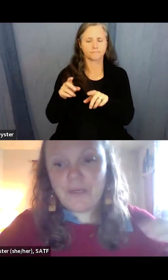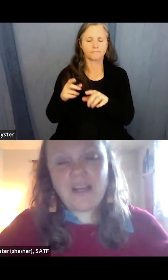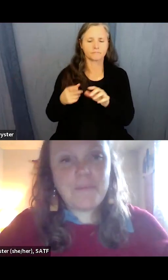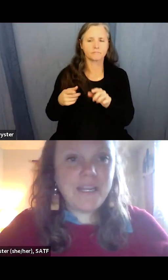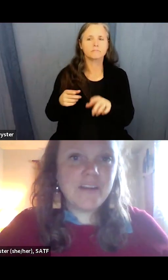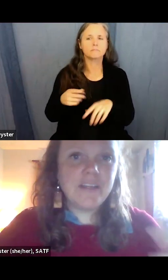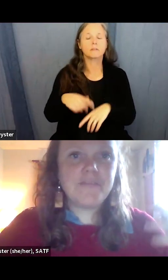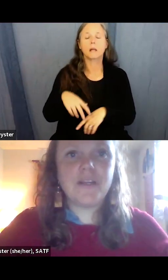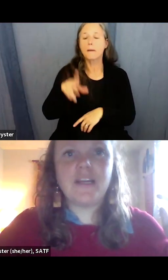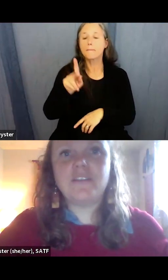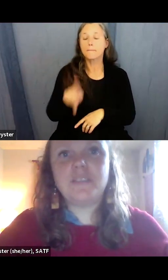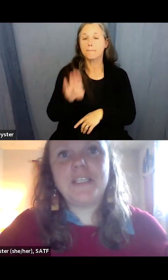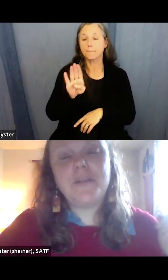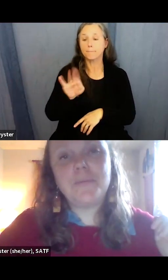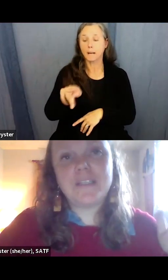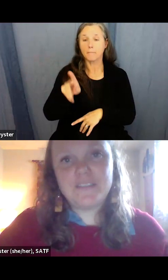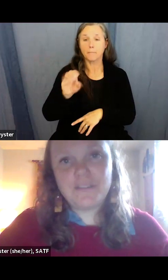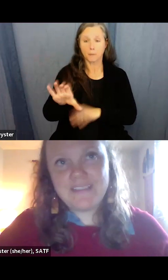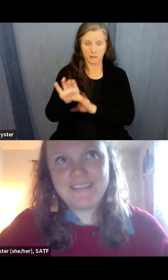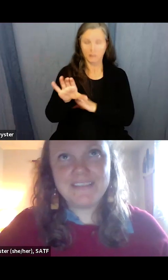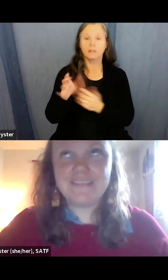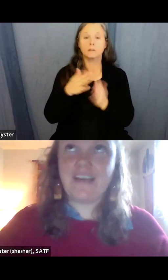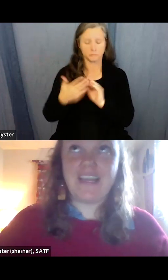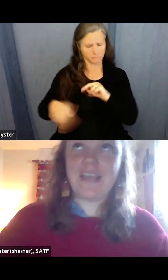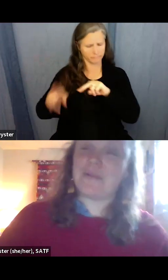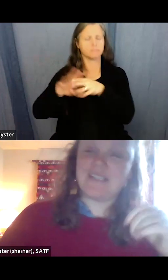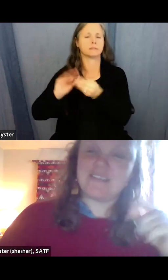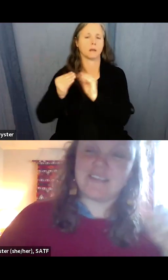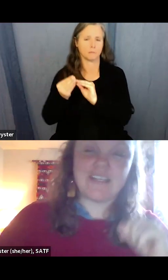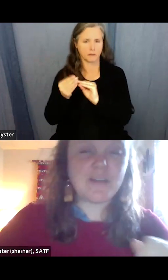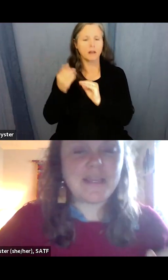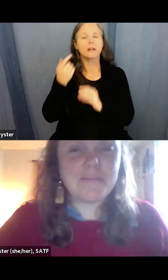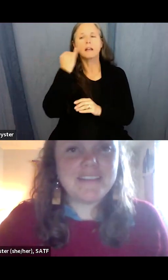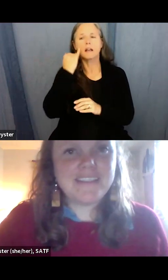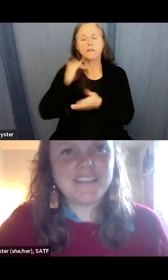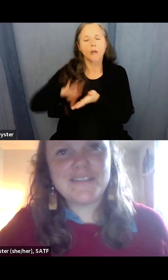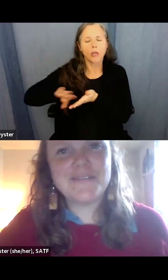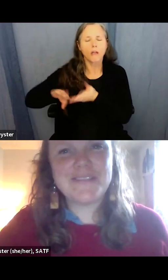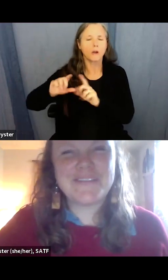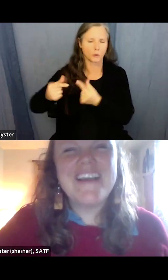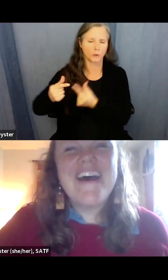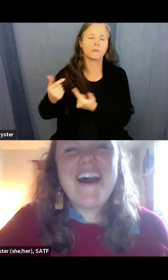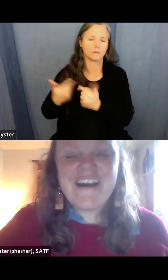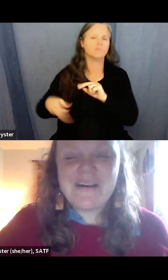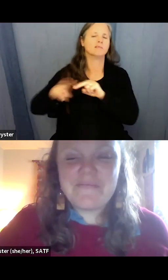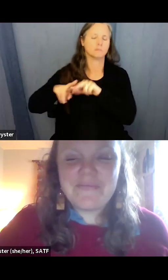folks who are non-binary, for LGBTQ plus 2SIA plus, sorry, I dropped that plus in there too